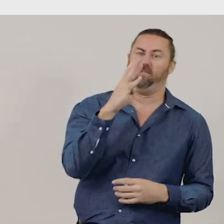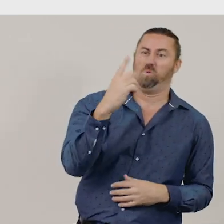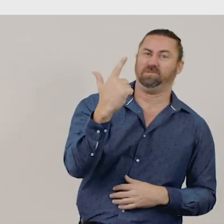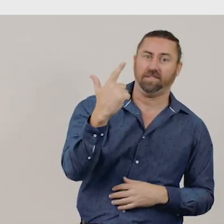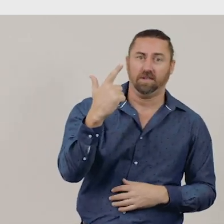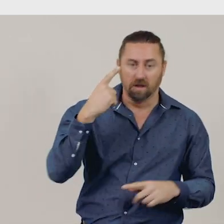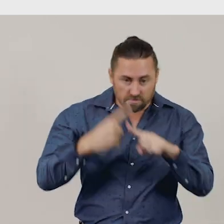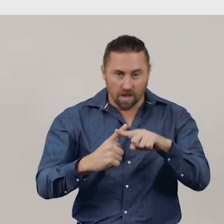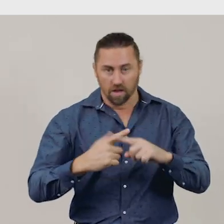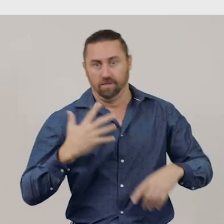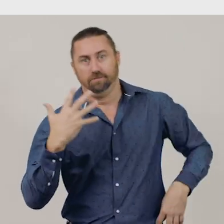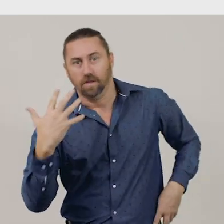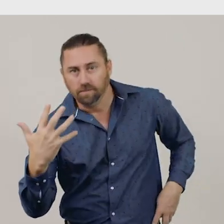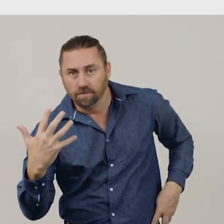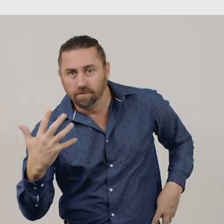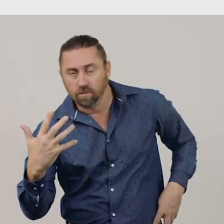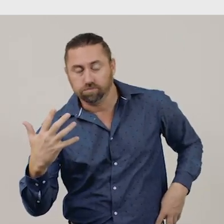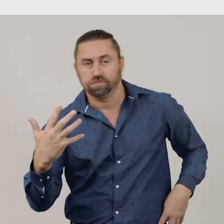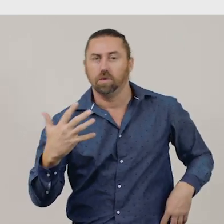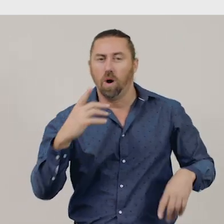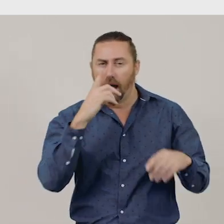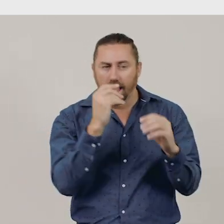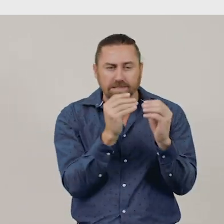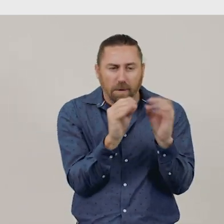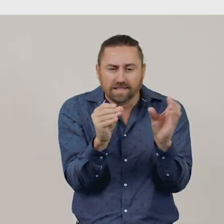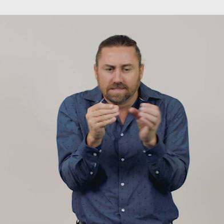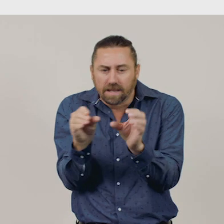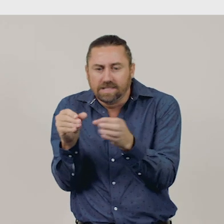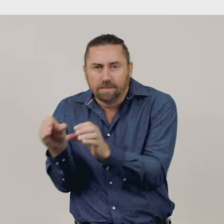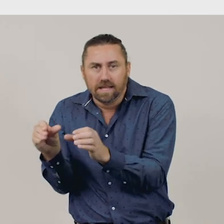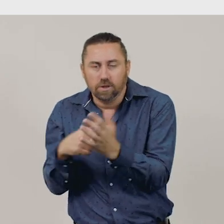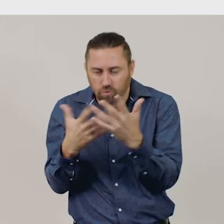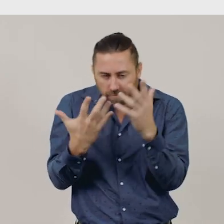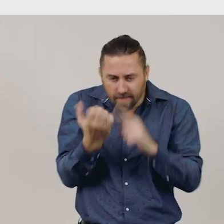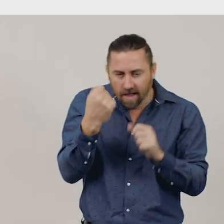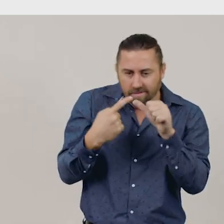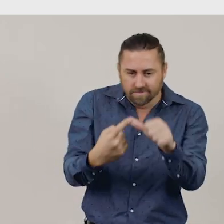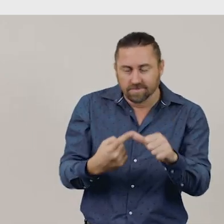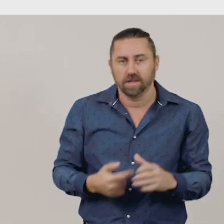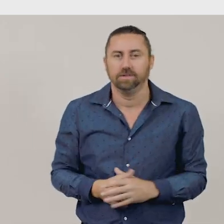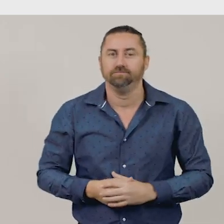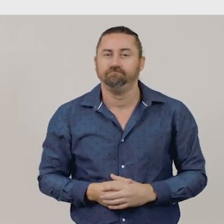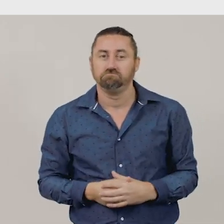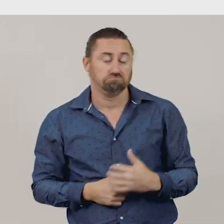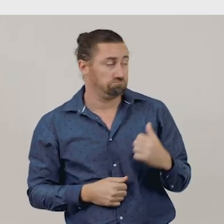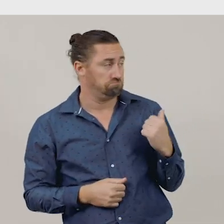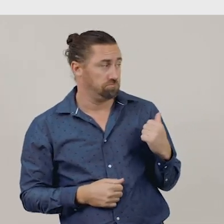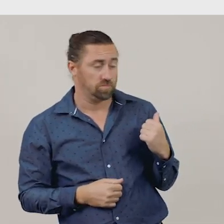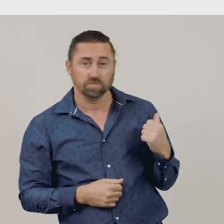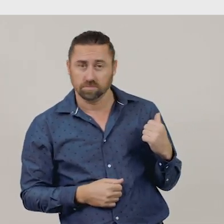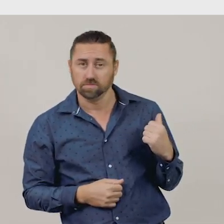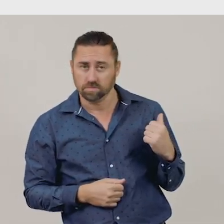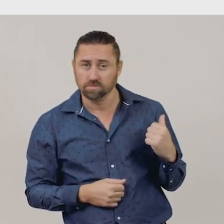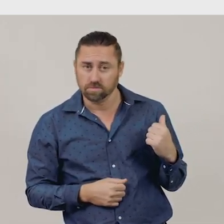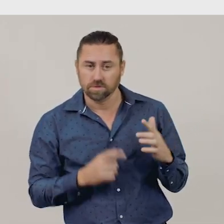2,347 by 5, we can split the number to solve the expression. Firstly, we split the number into its